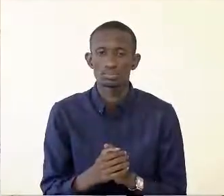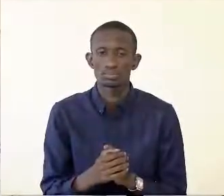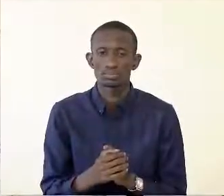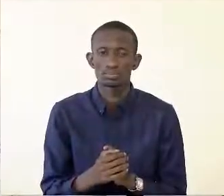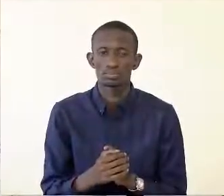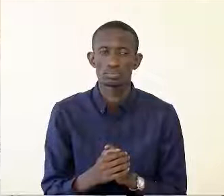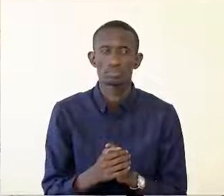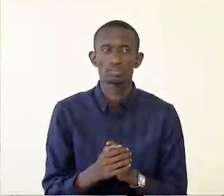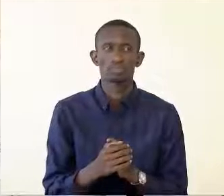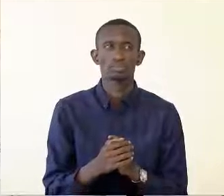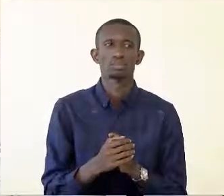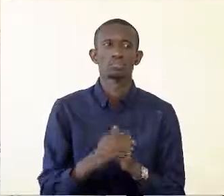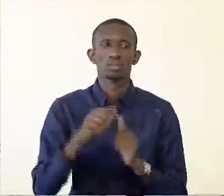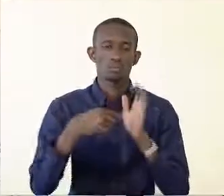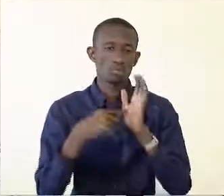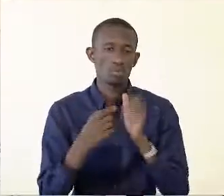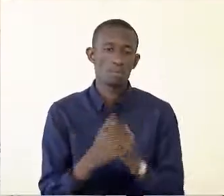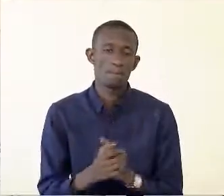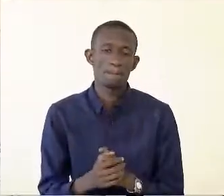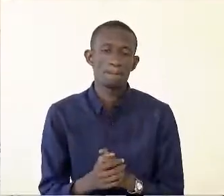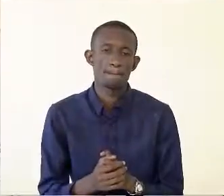Build the table of sign.